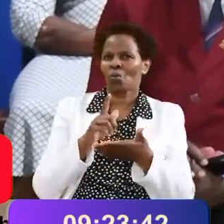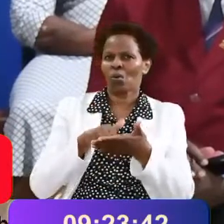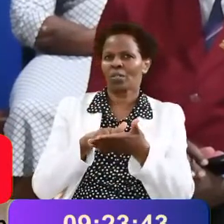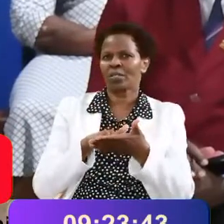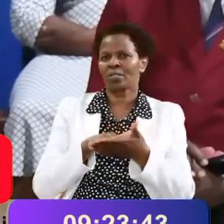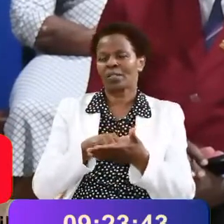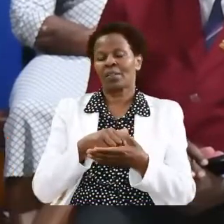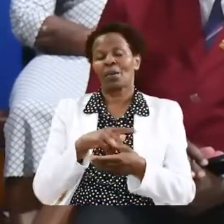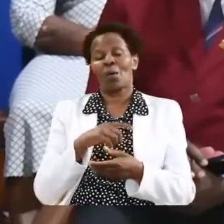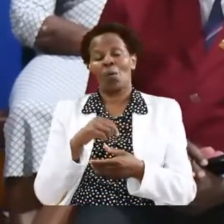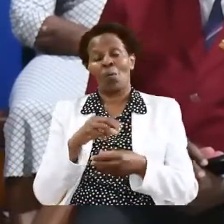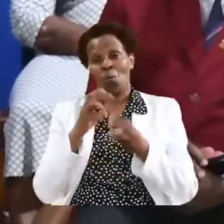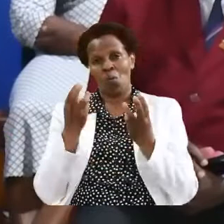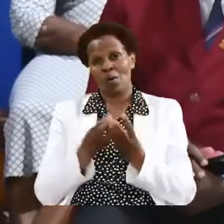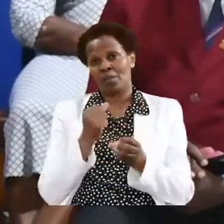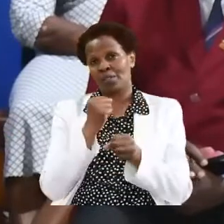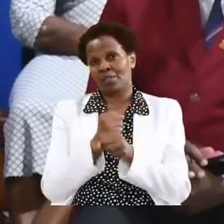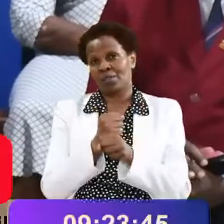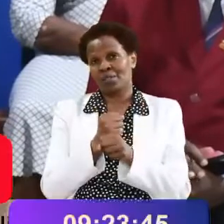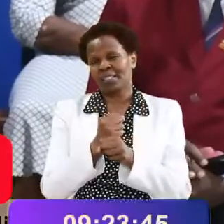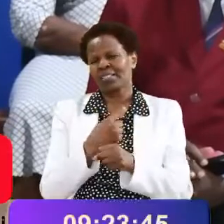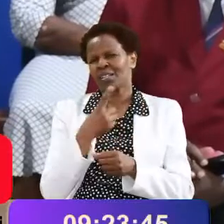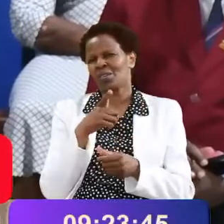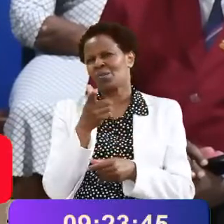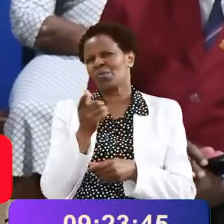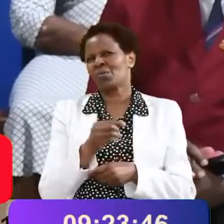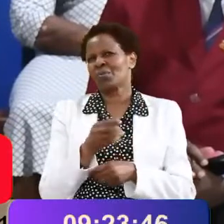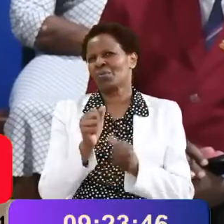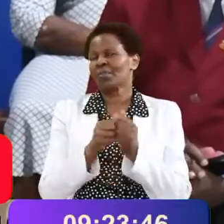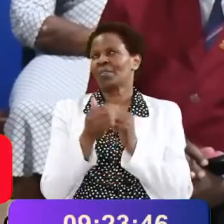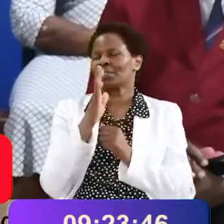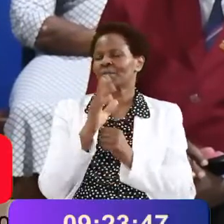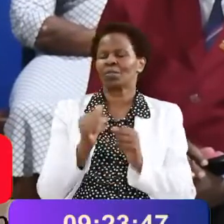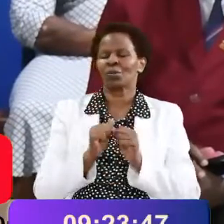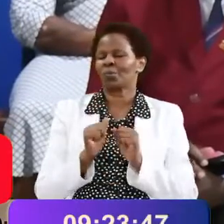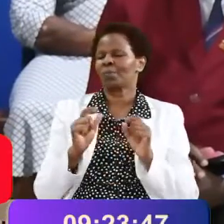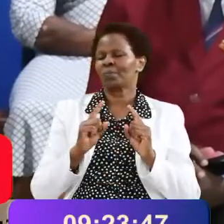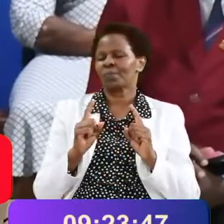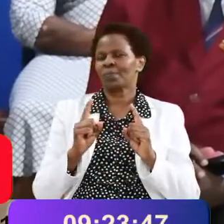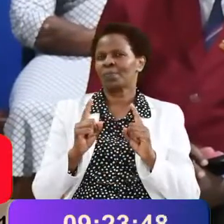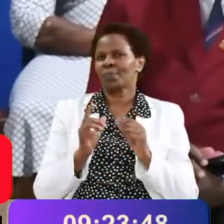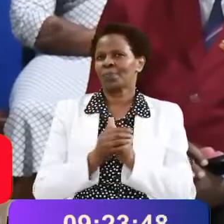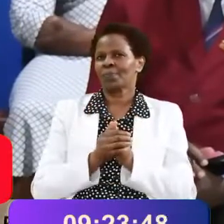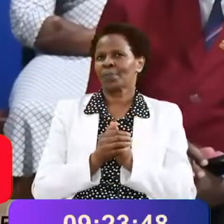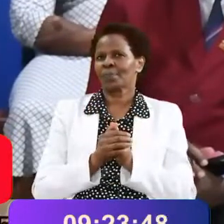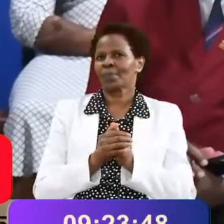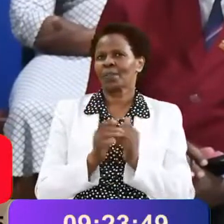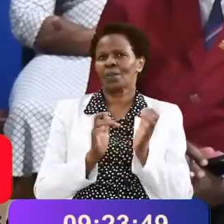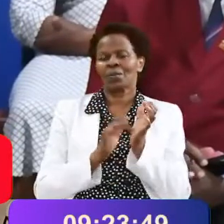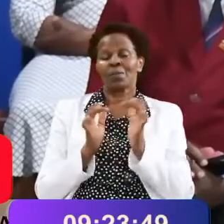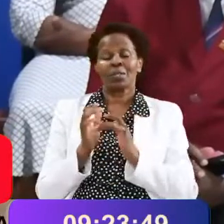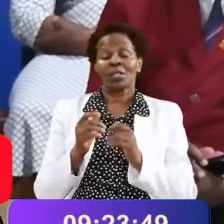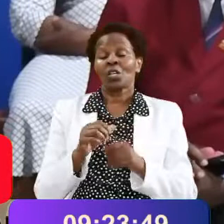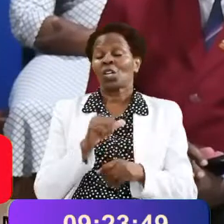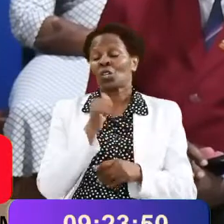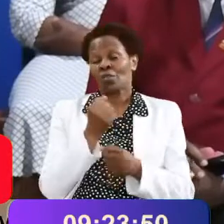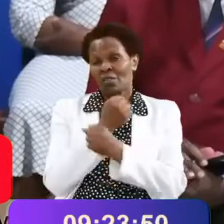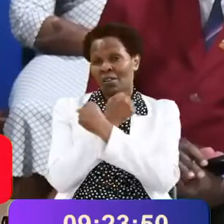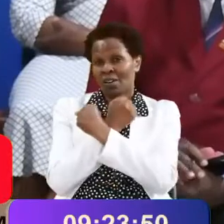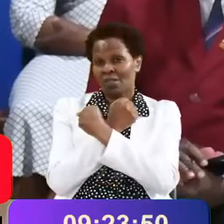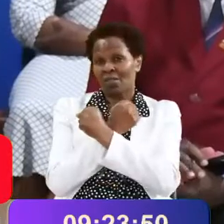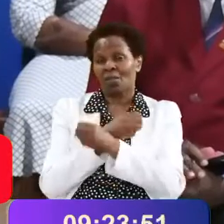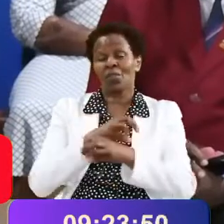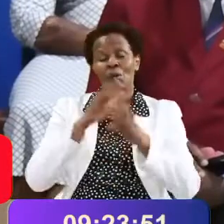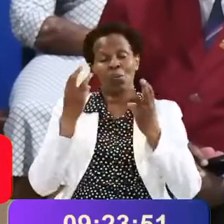that you are godly. In 1 John chapter 2 and verse 15, the Bible says, do not love the world or the things in the